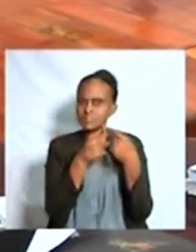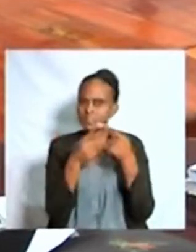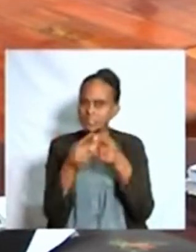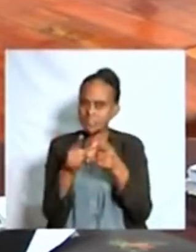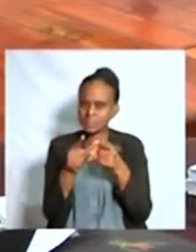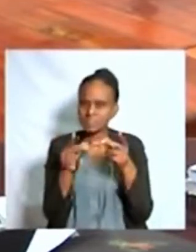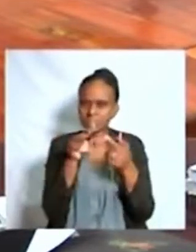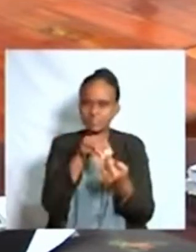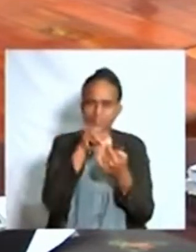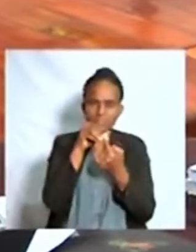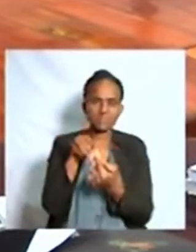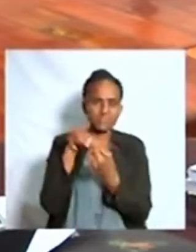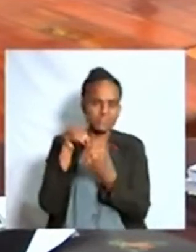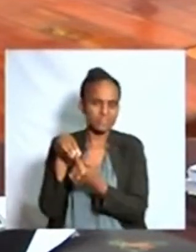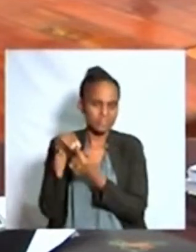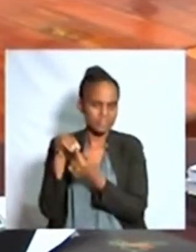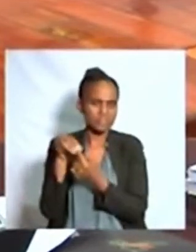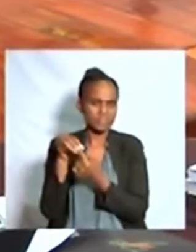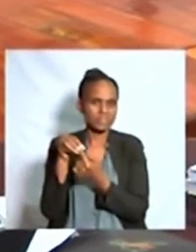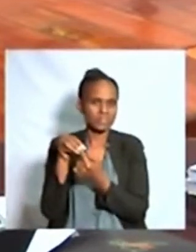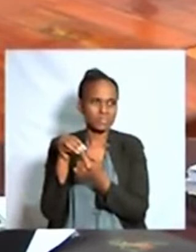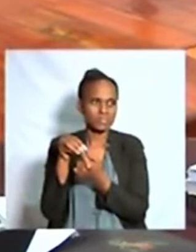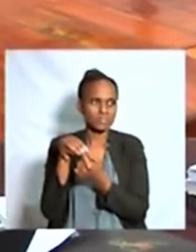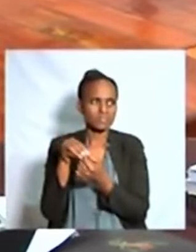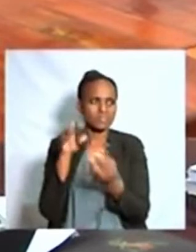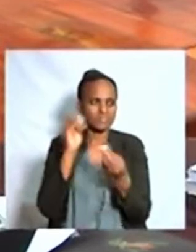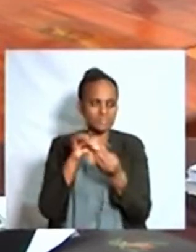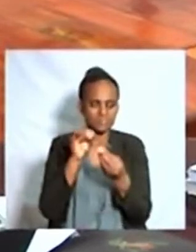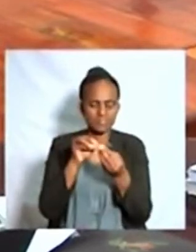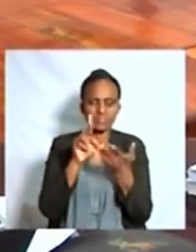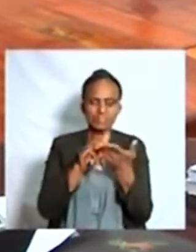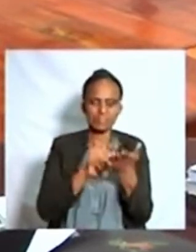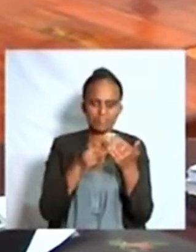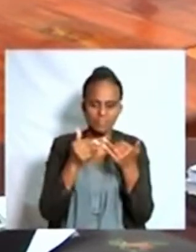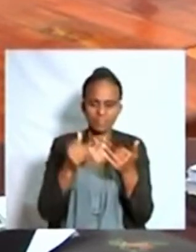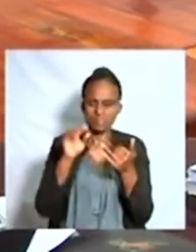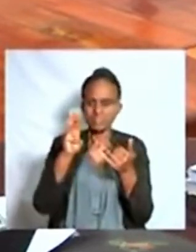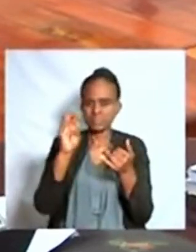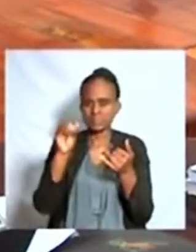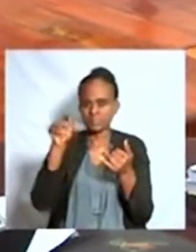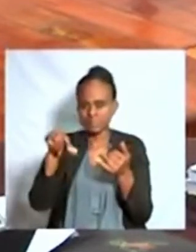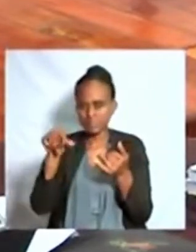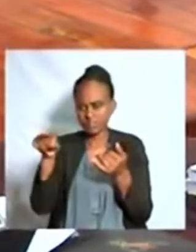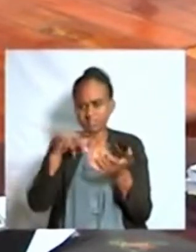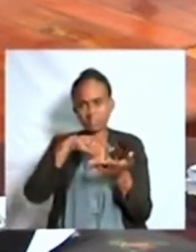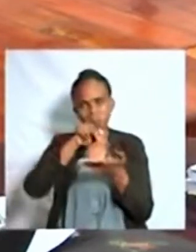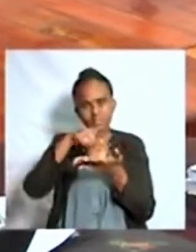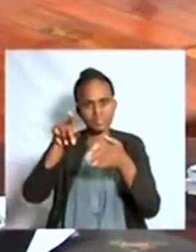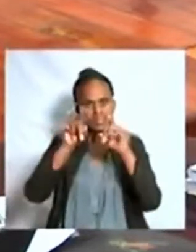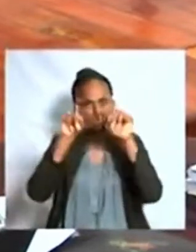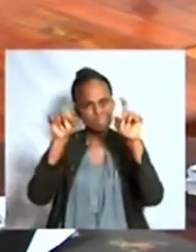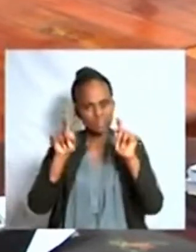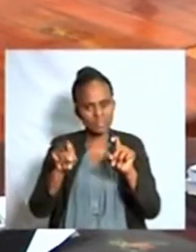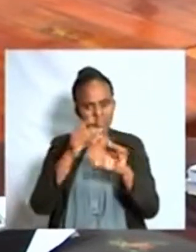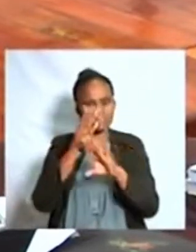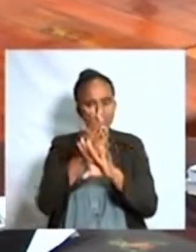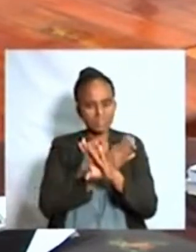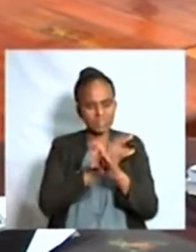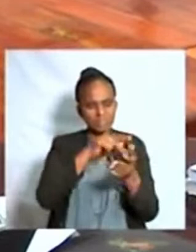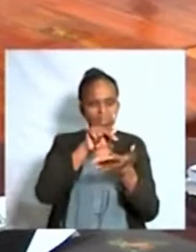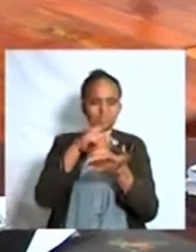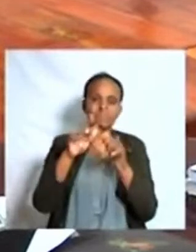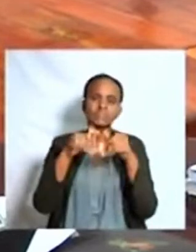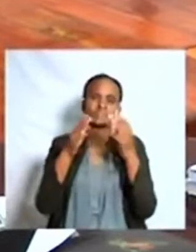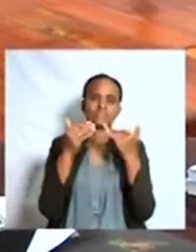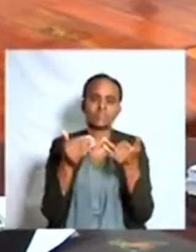of specifications. A full report and evaluation bill of quantities are now attached to the payment certificate before a payment is issued,